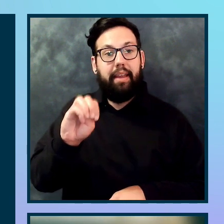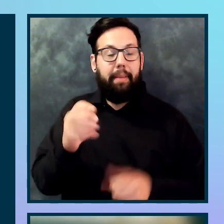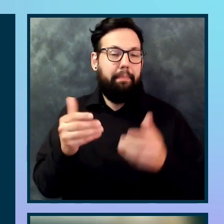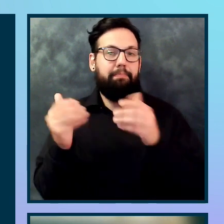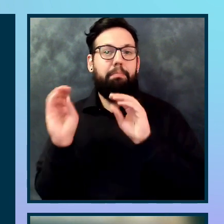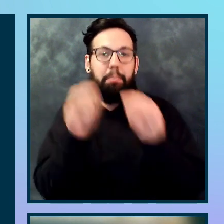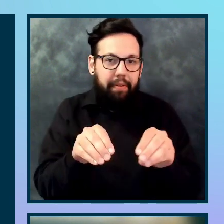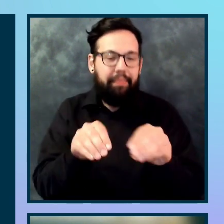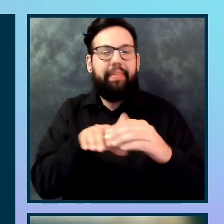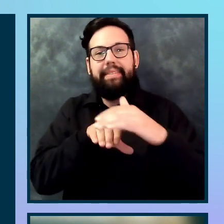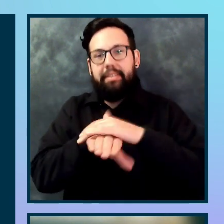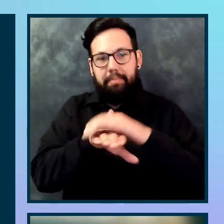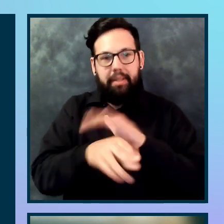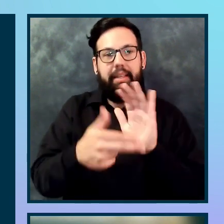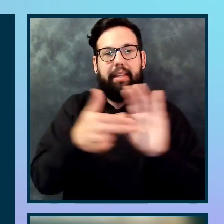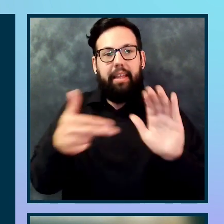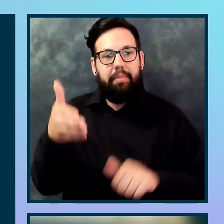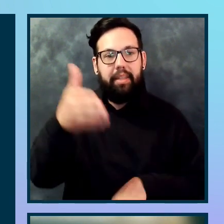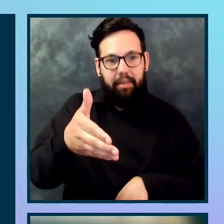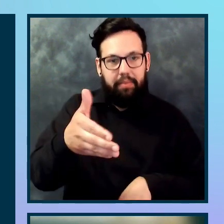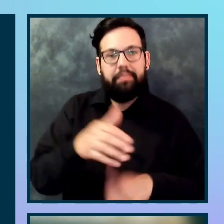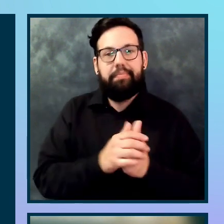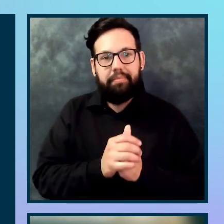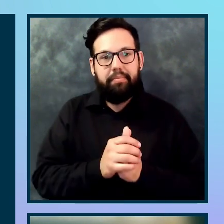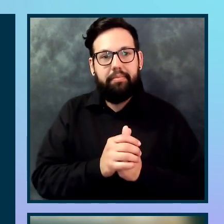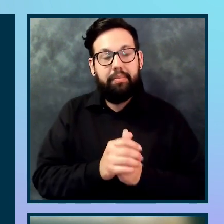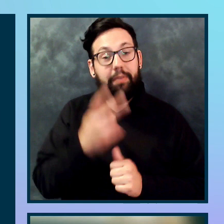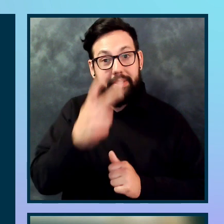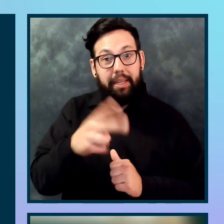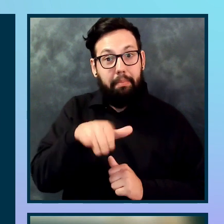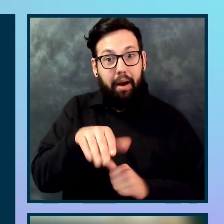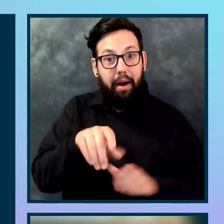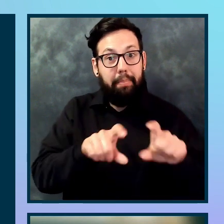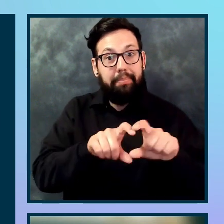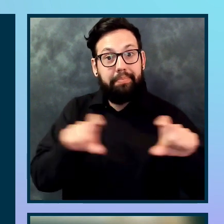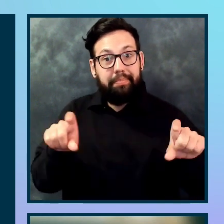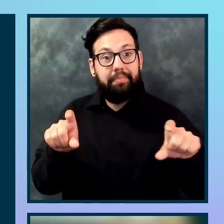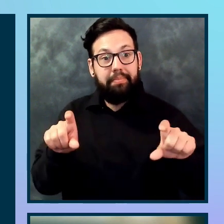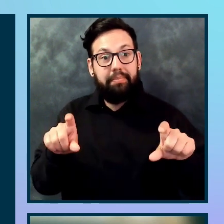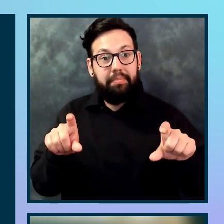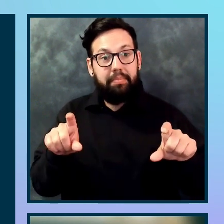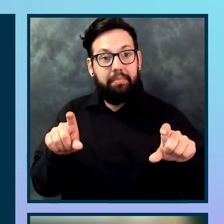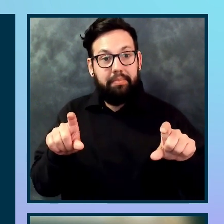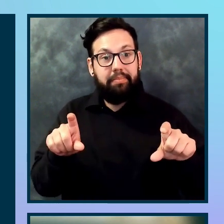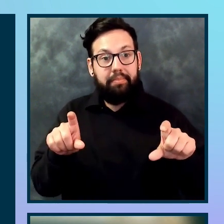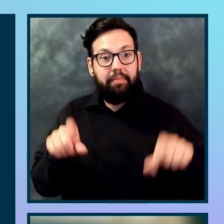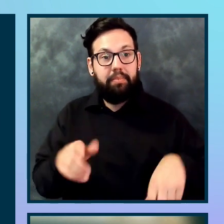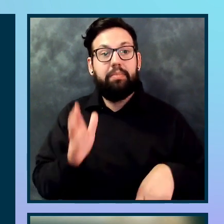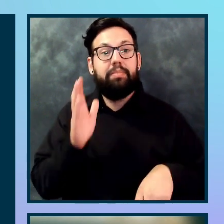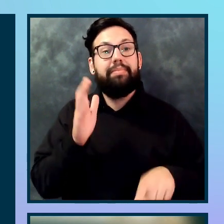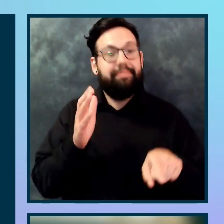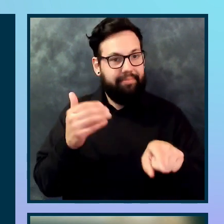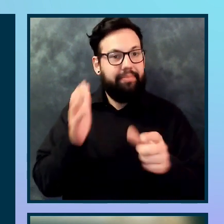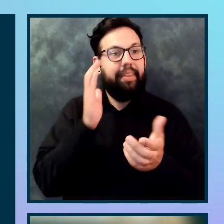it. If you take a look at the screenshot at the bottom, we've got, an image using the system